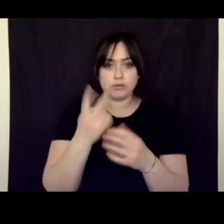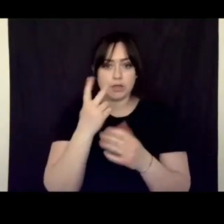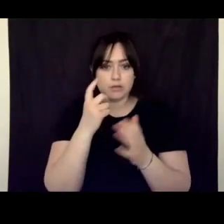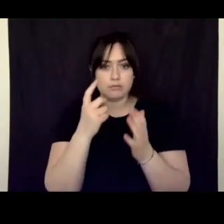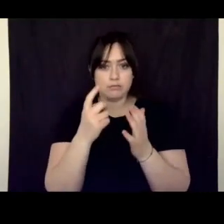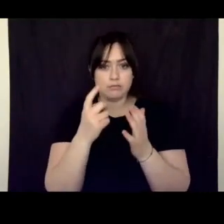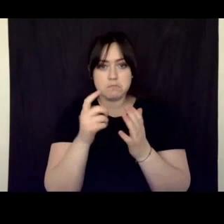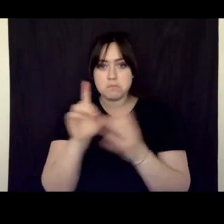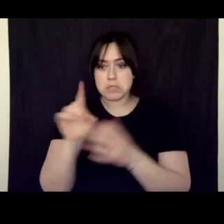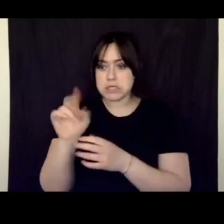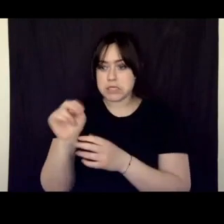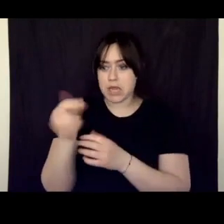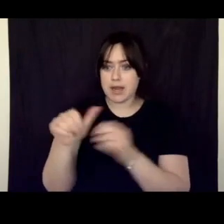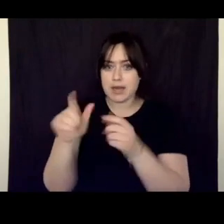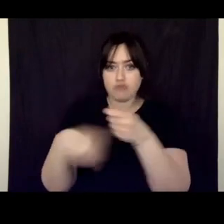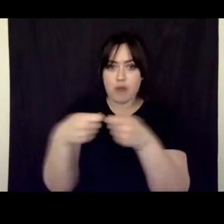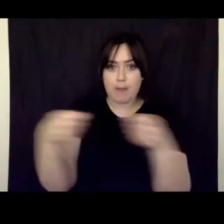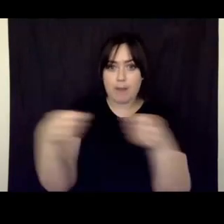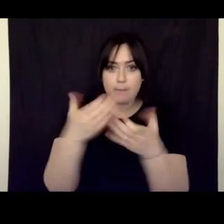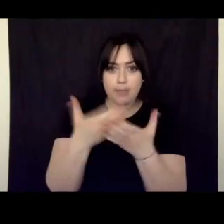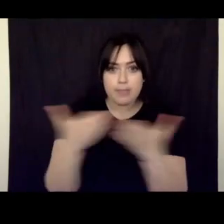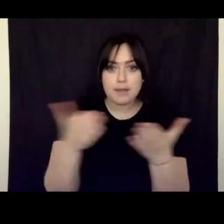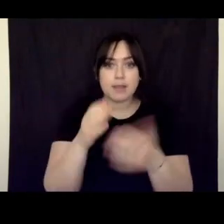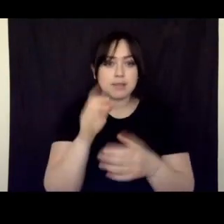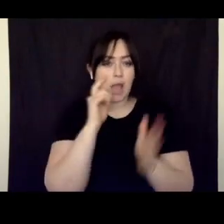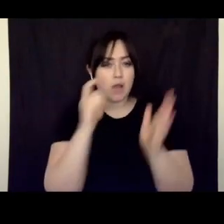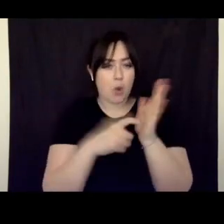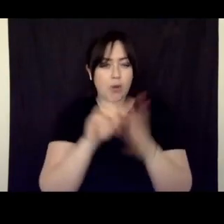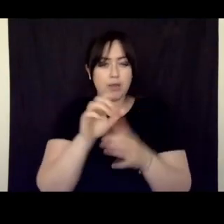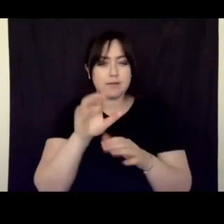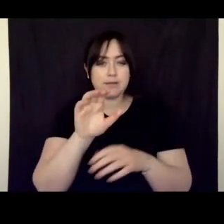to that now, please go ahead.